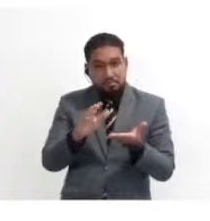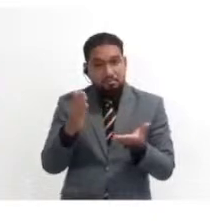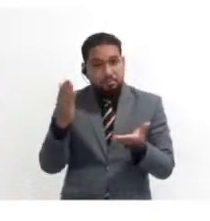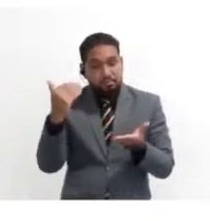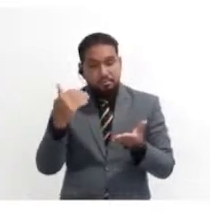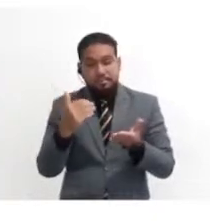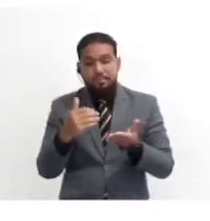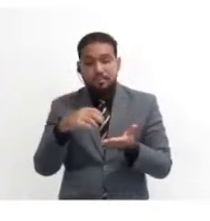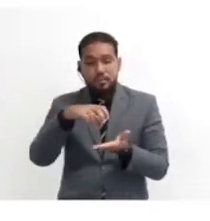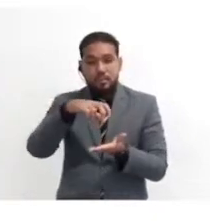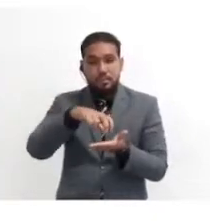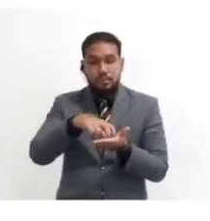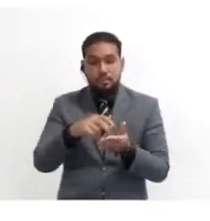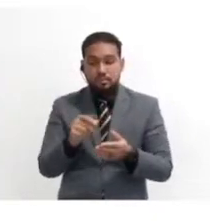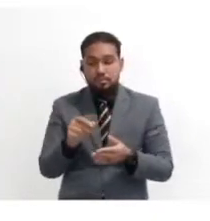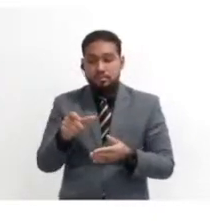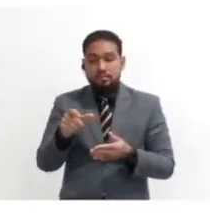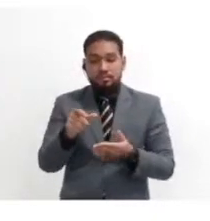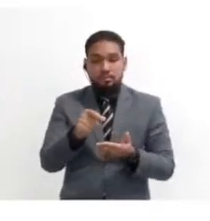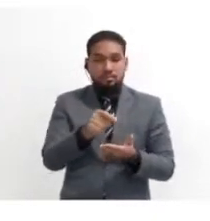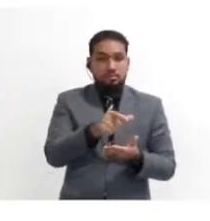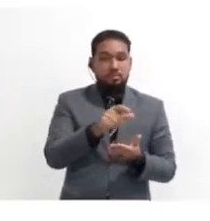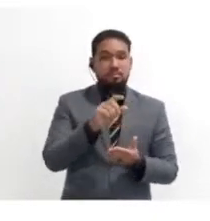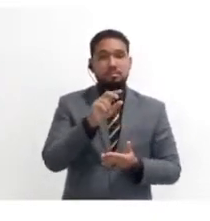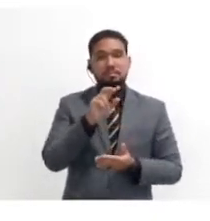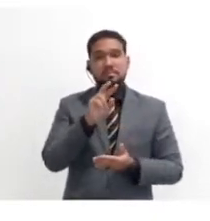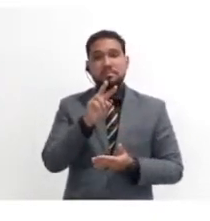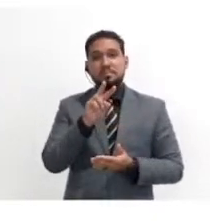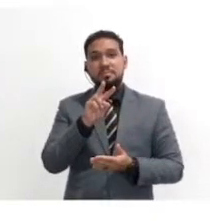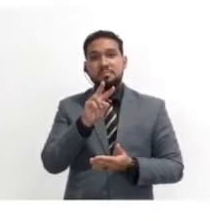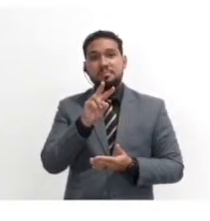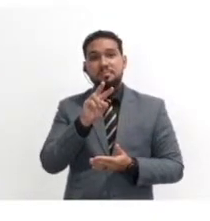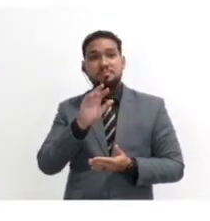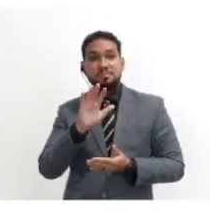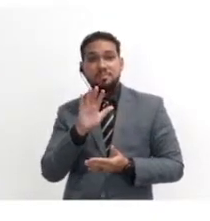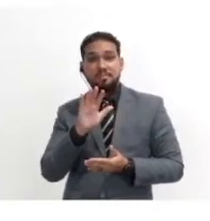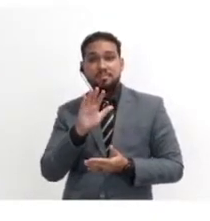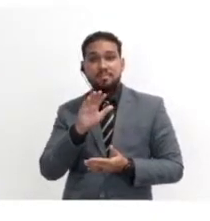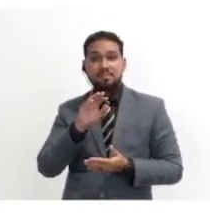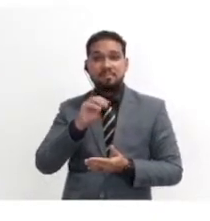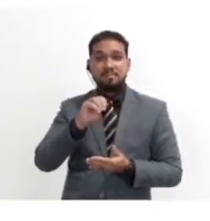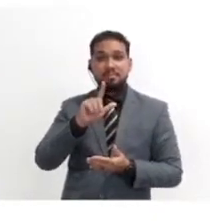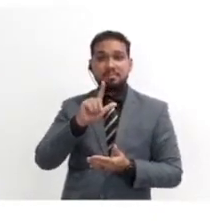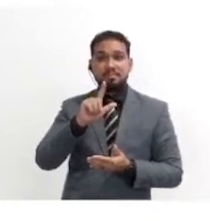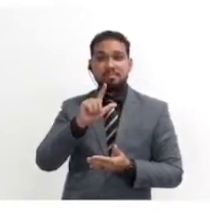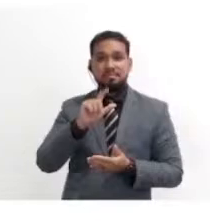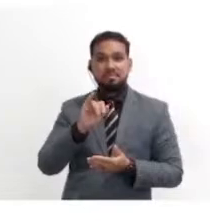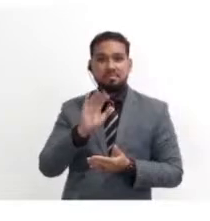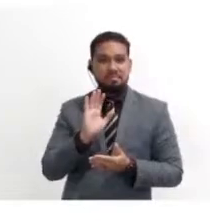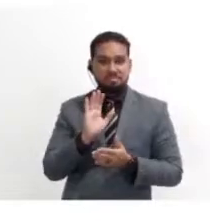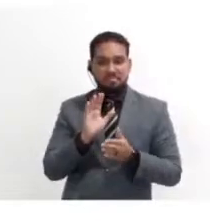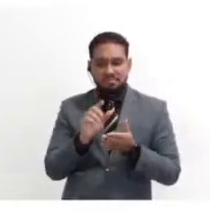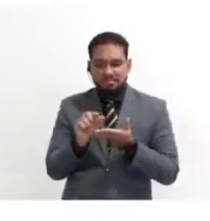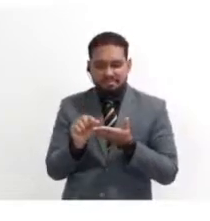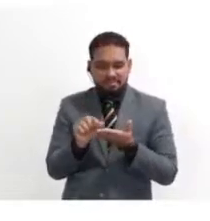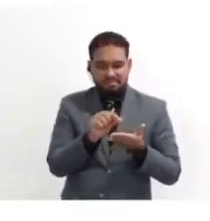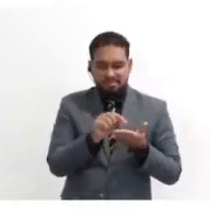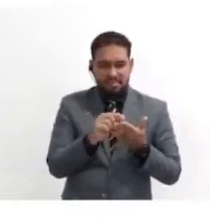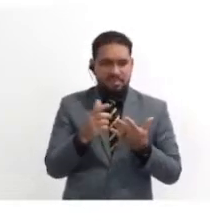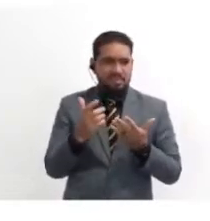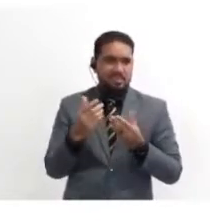25 millimeters per side, very large, very complex, very expensive.